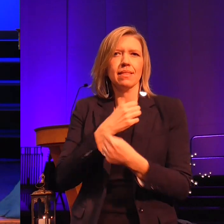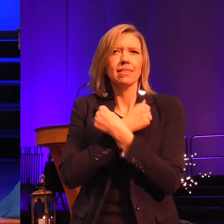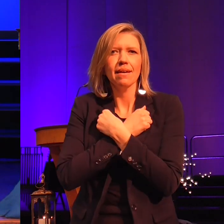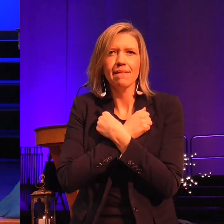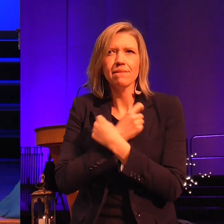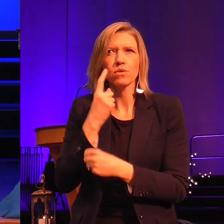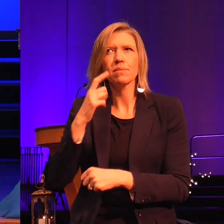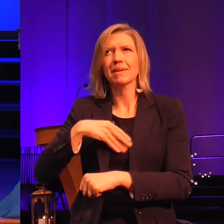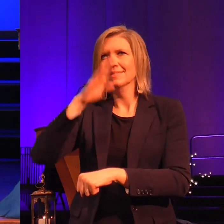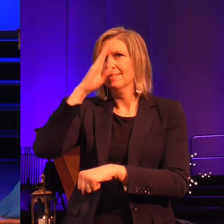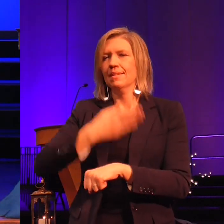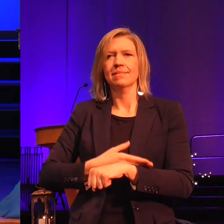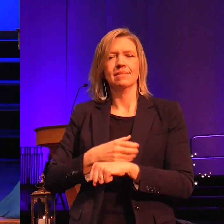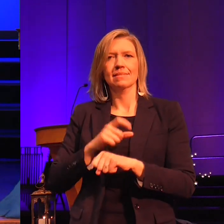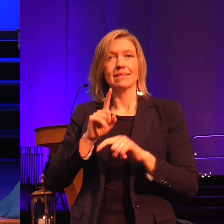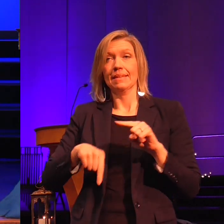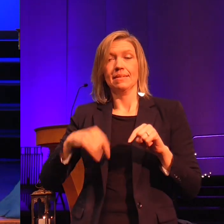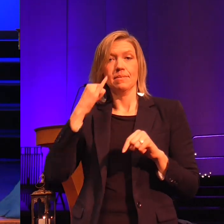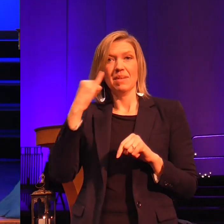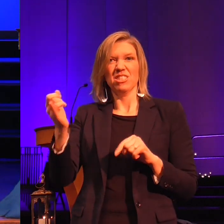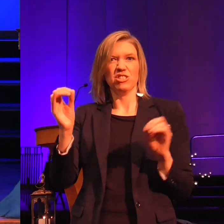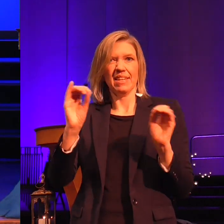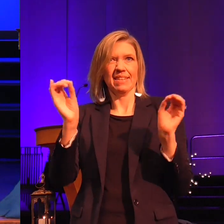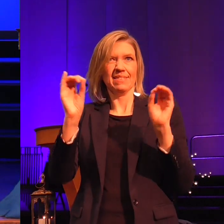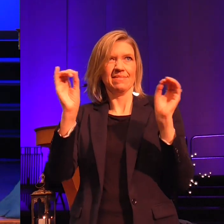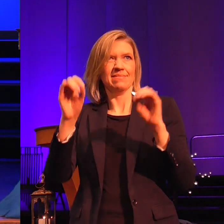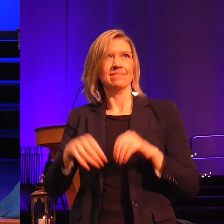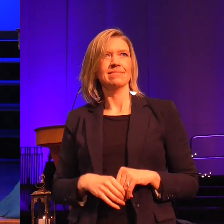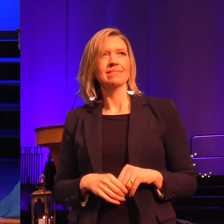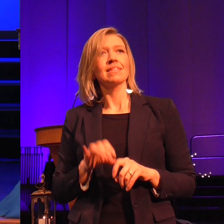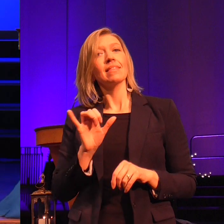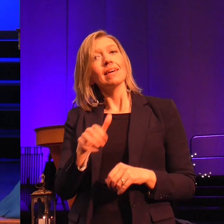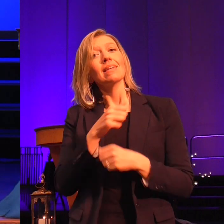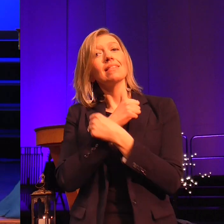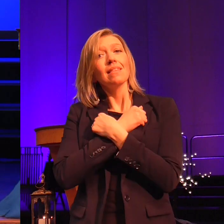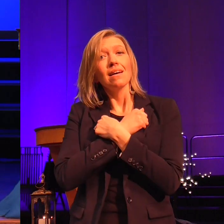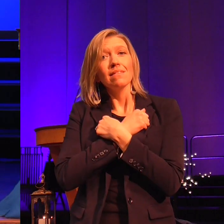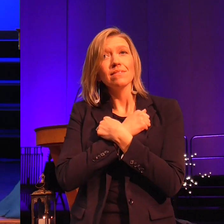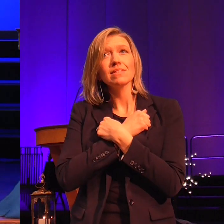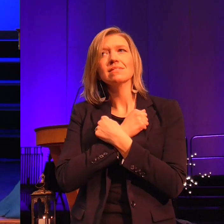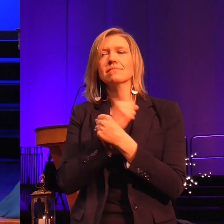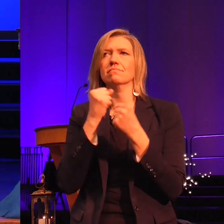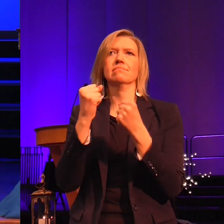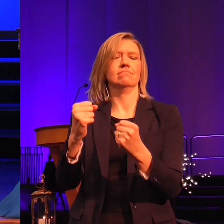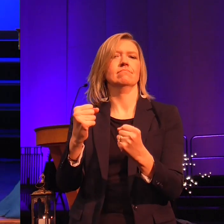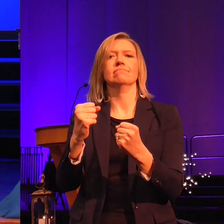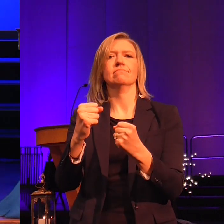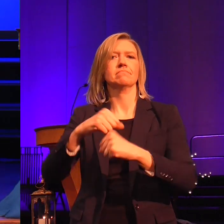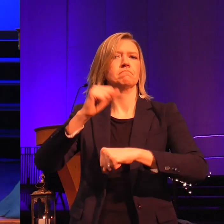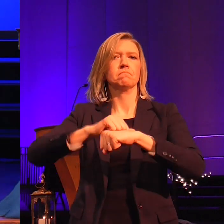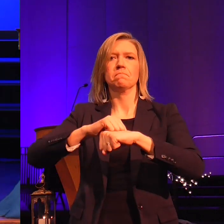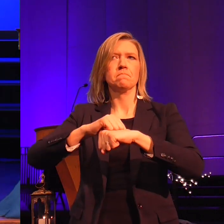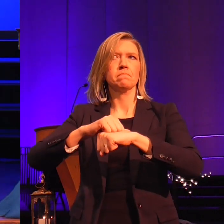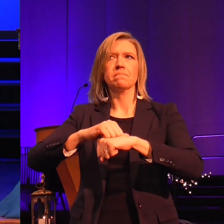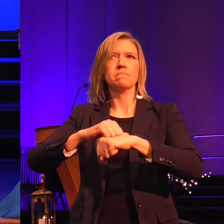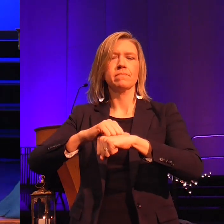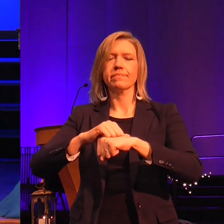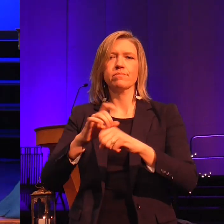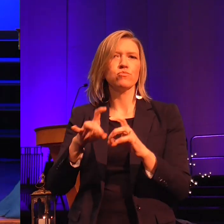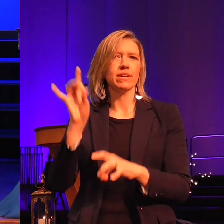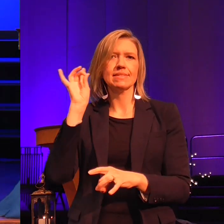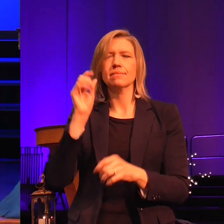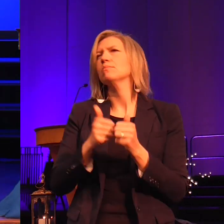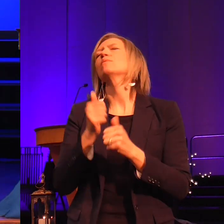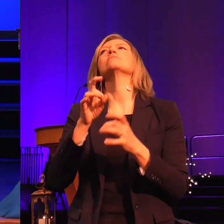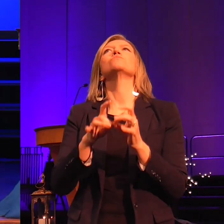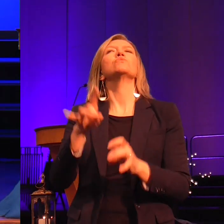I can't imagine anything. That love for me is so solid. It's so present. It's the most present love